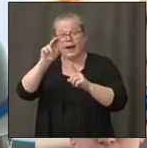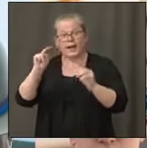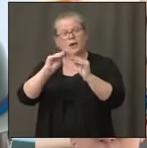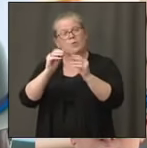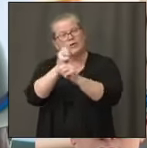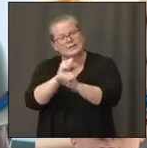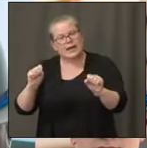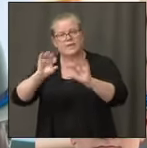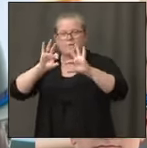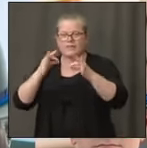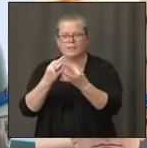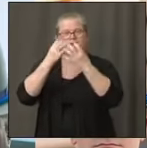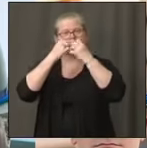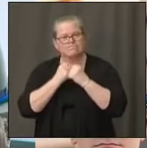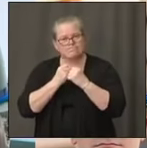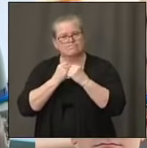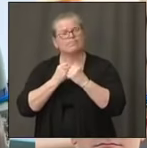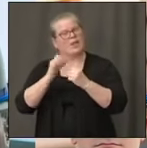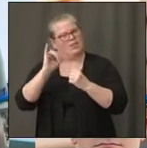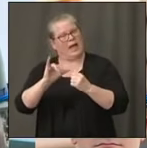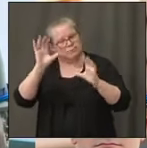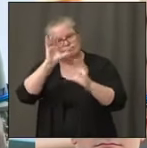the next generation of Connecticut State Troopers.